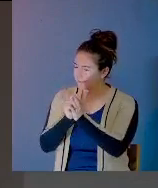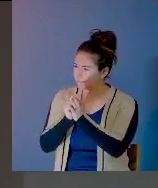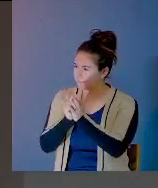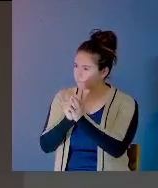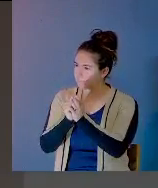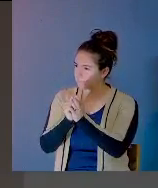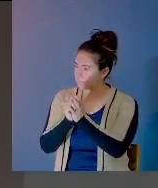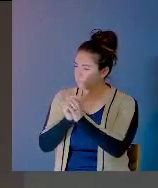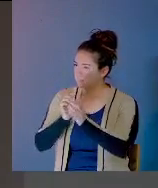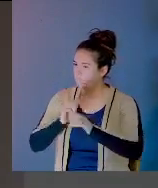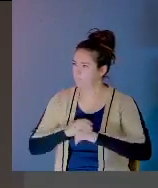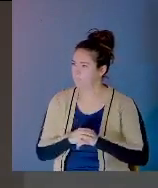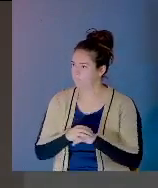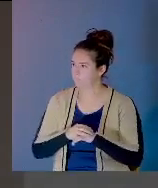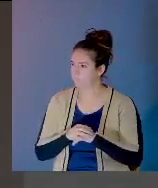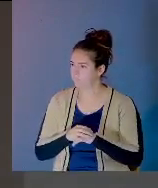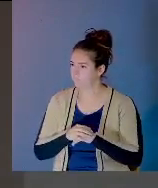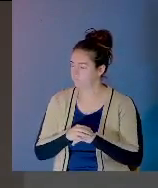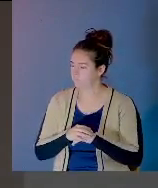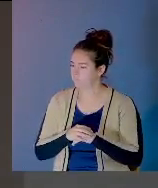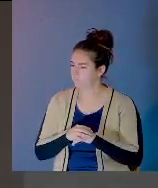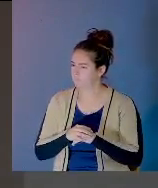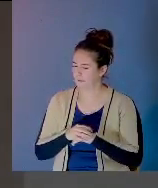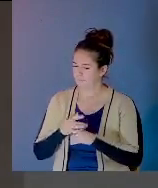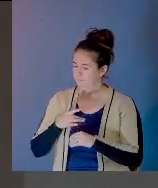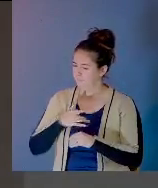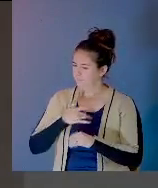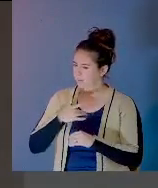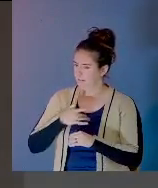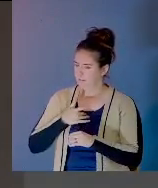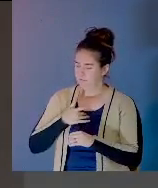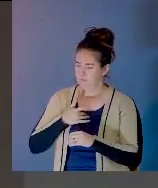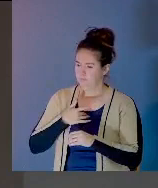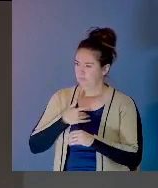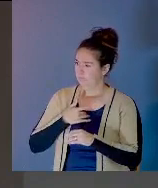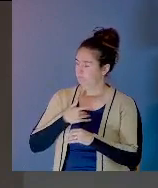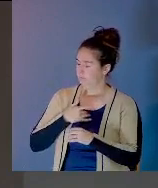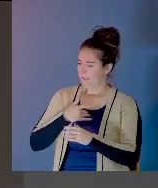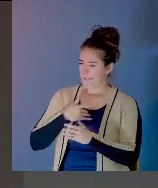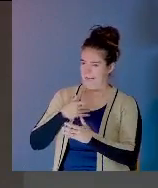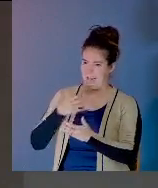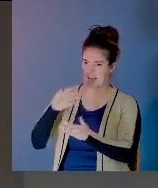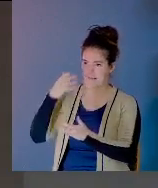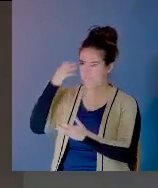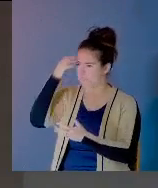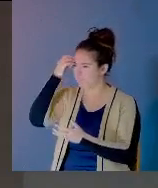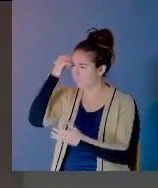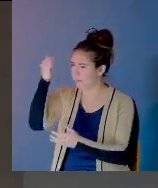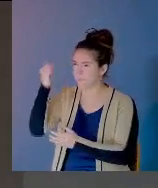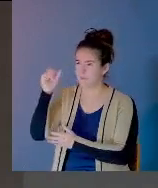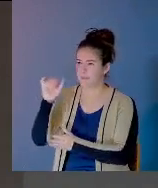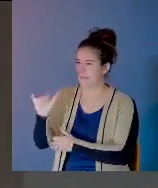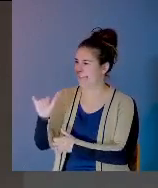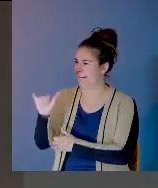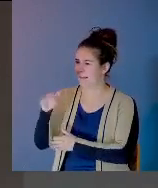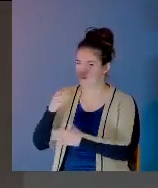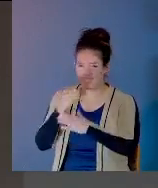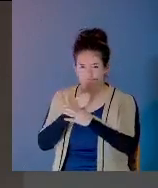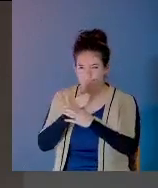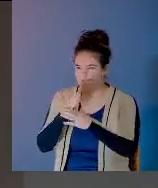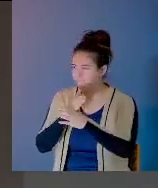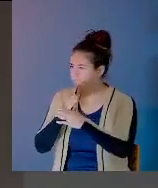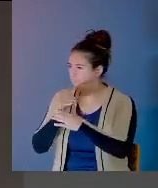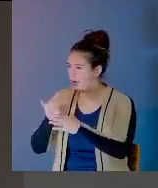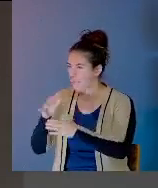it's something that has stayed with me, and I've been able to share at different times, but I can still see those